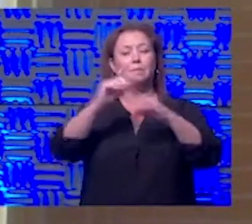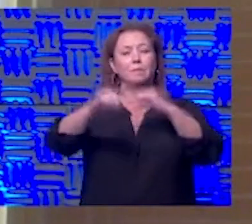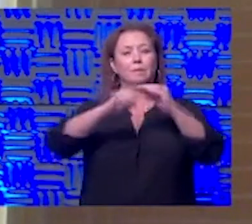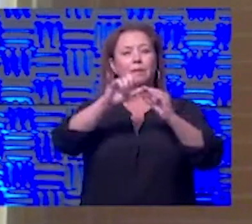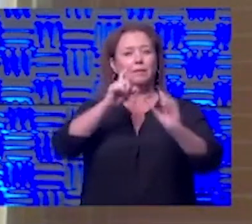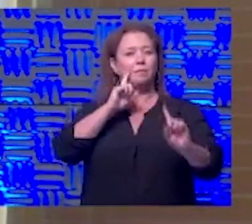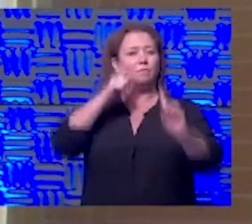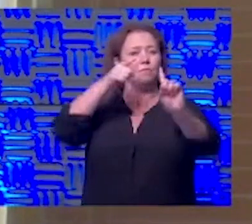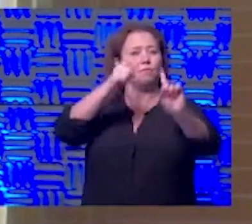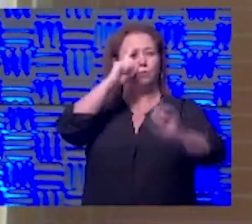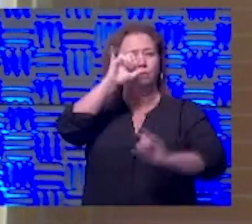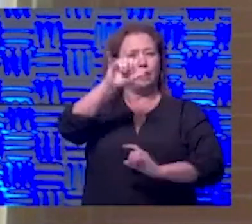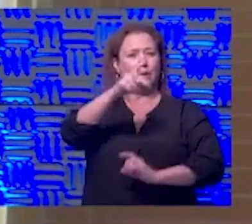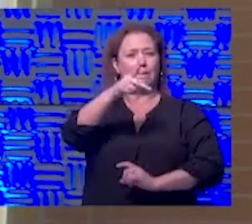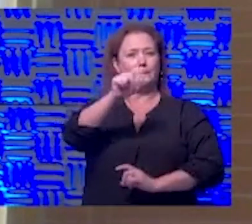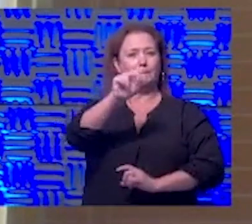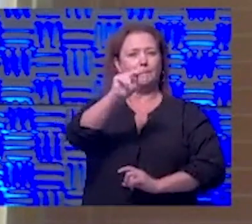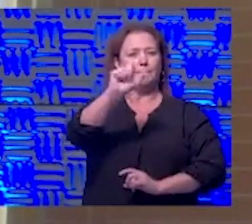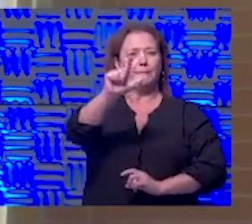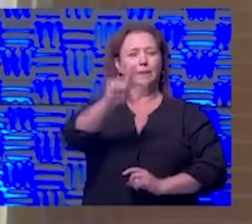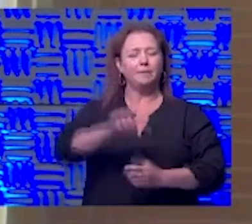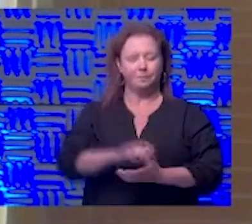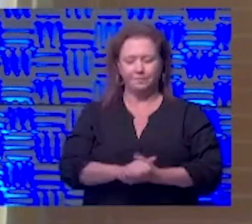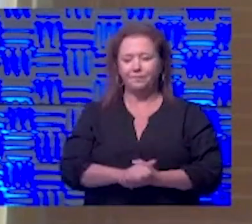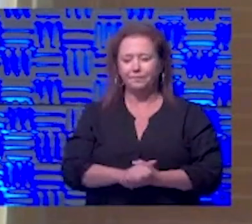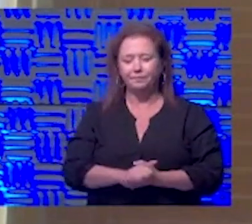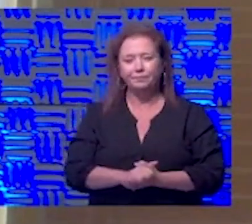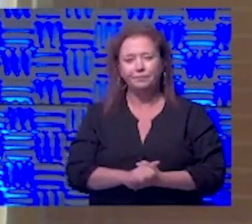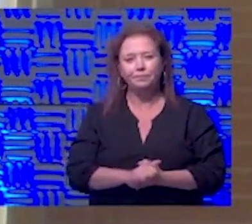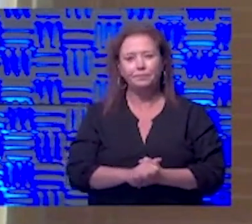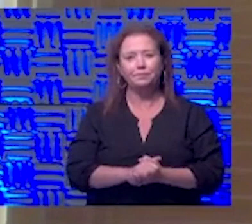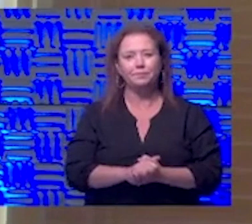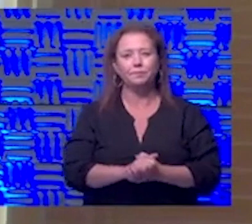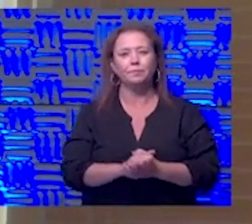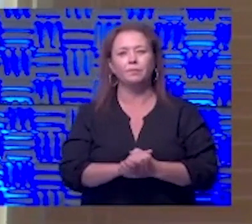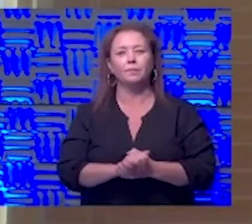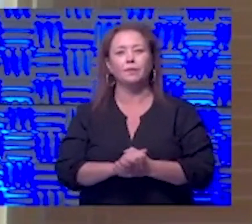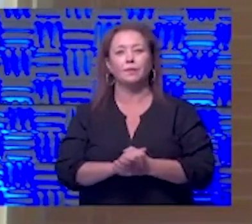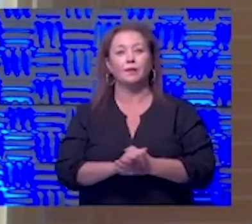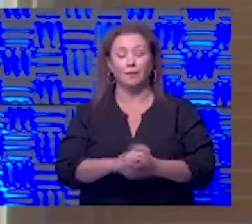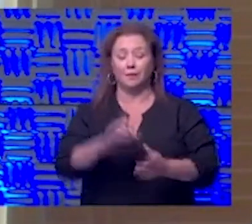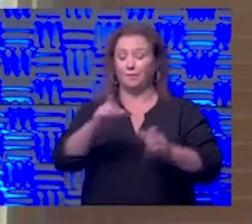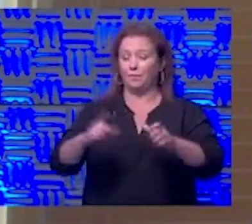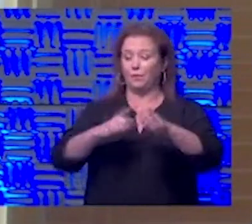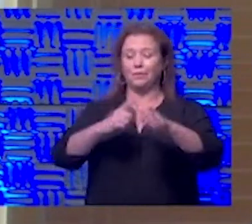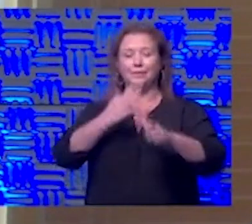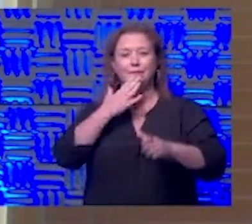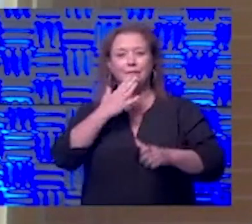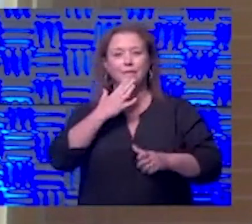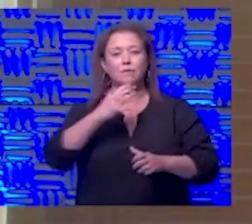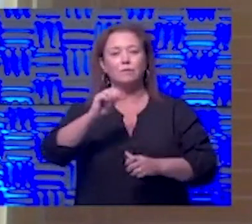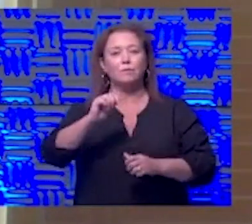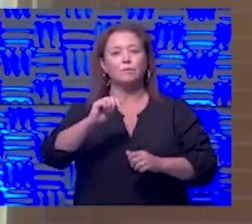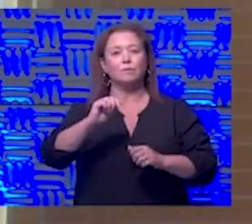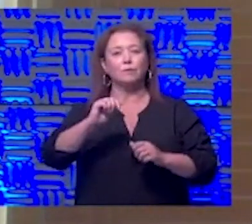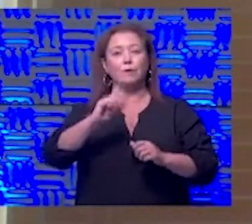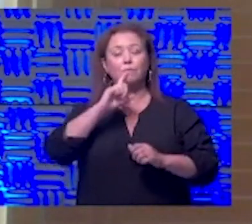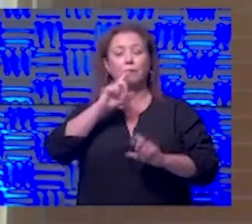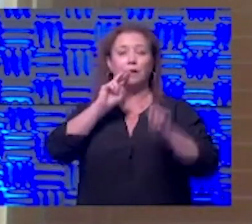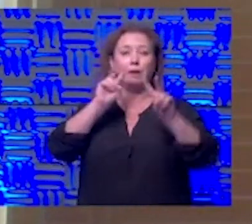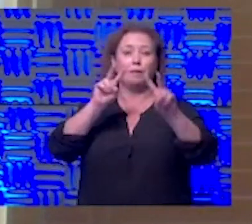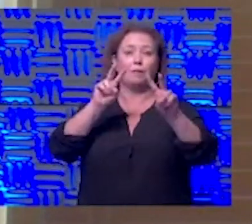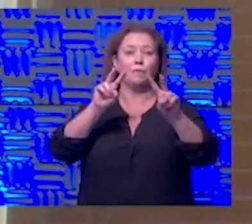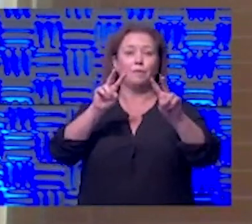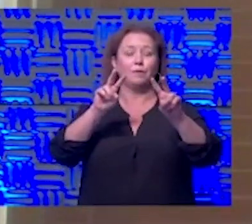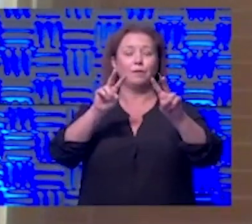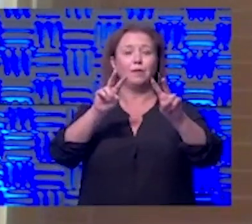objectives are. Yeah, so first I should say thank you very much, and I'm really looking forward